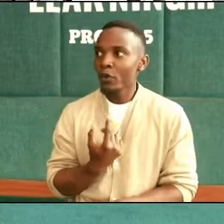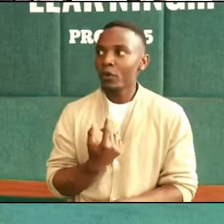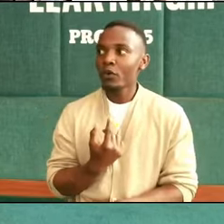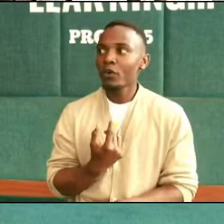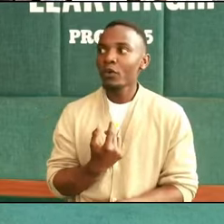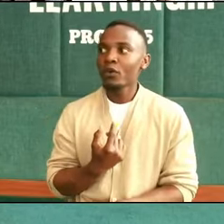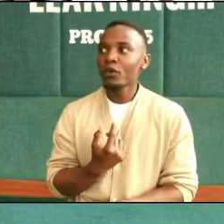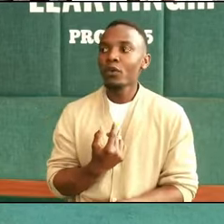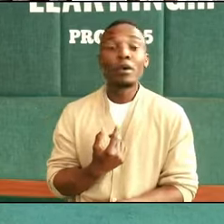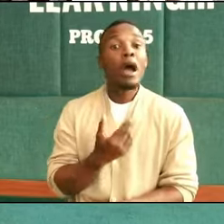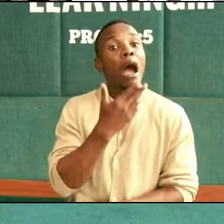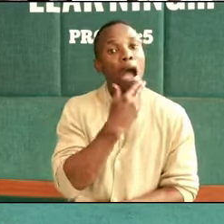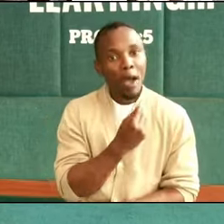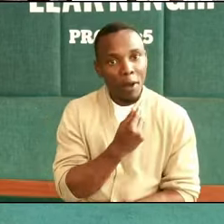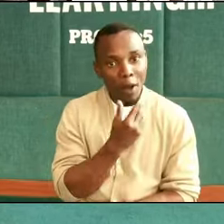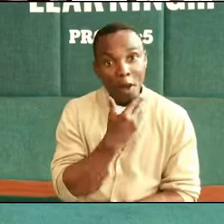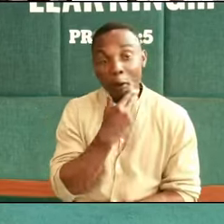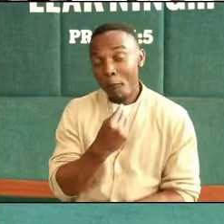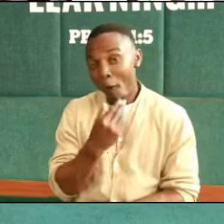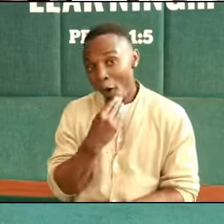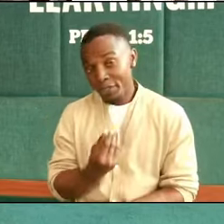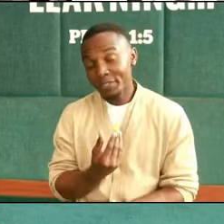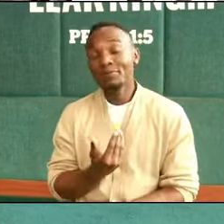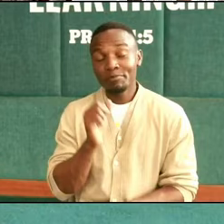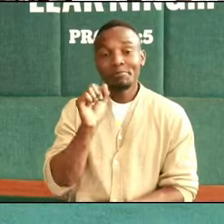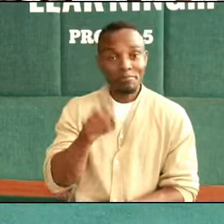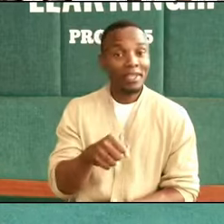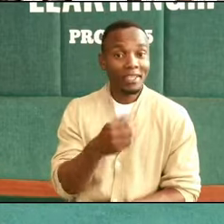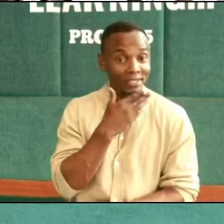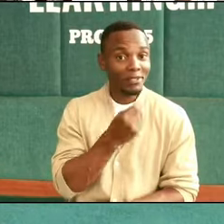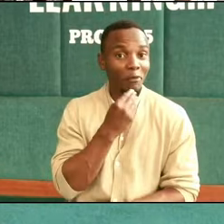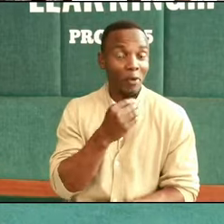The boy. A boy. Yeah, boys are strong.